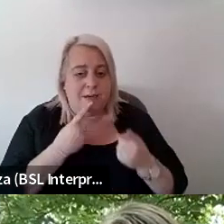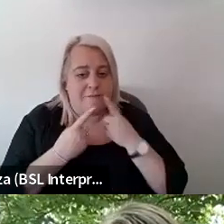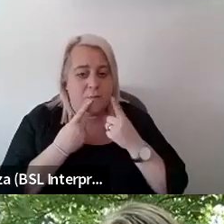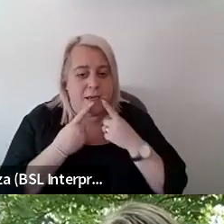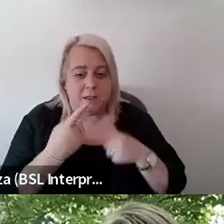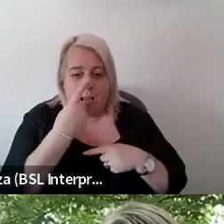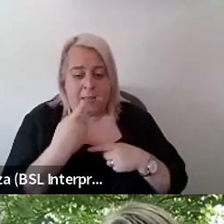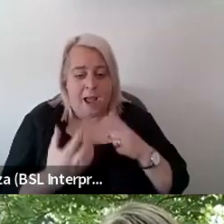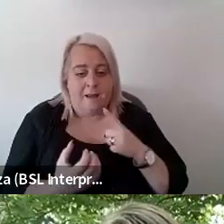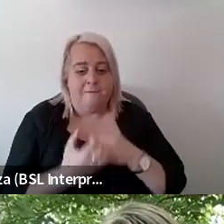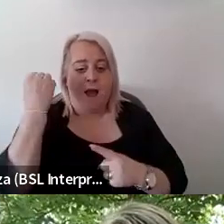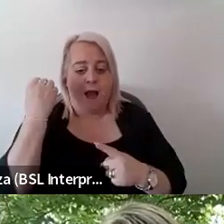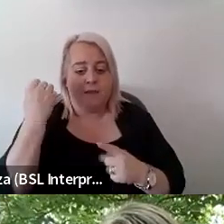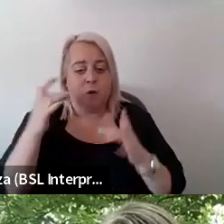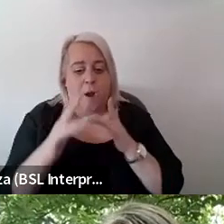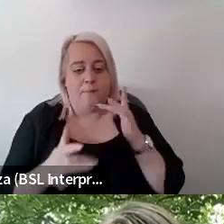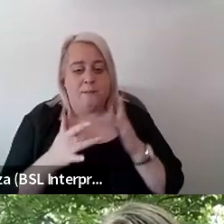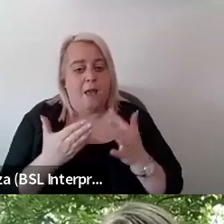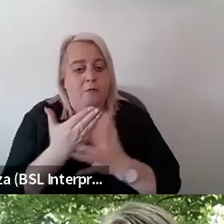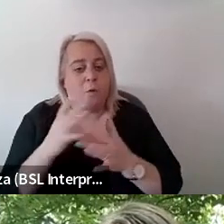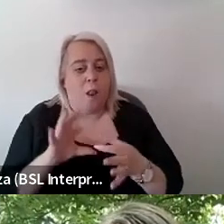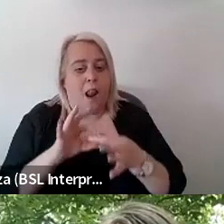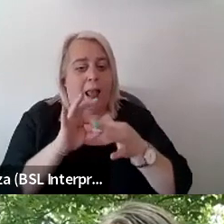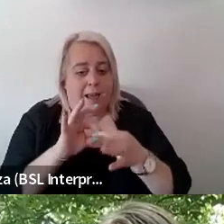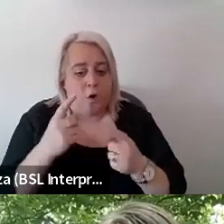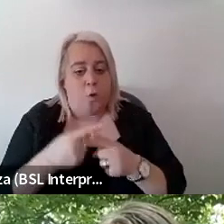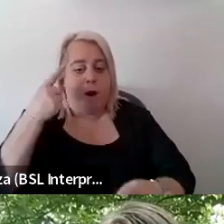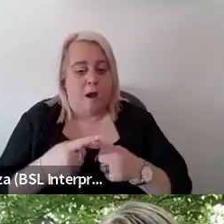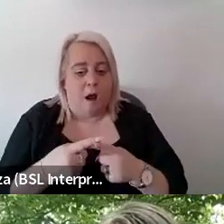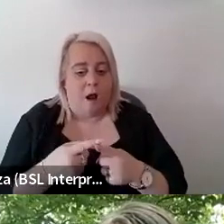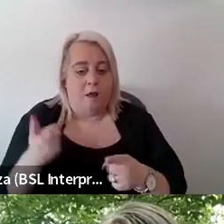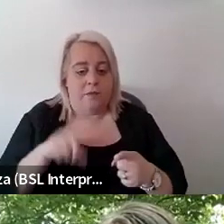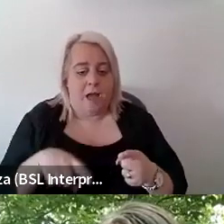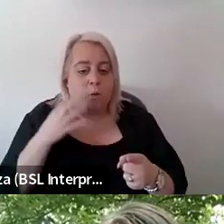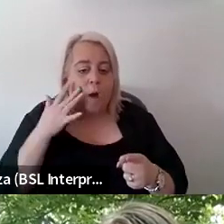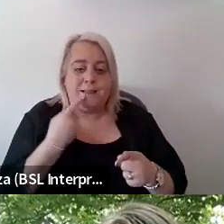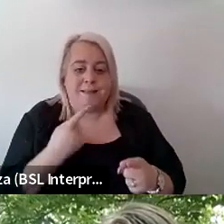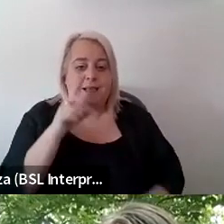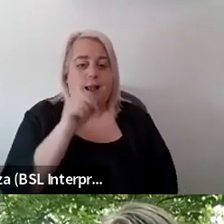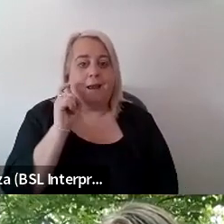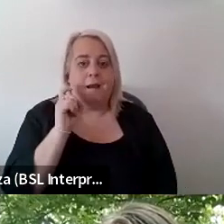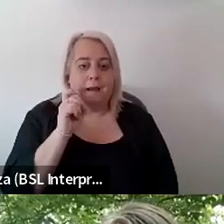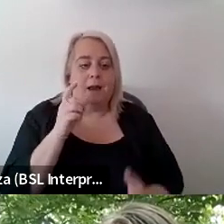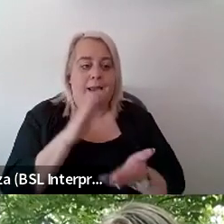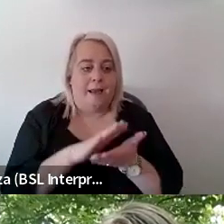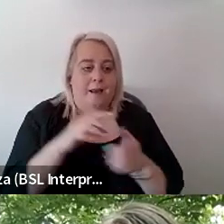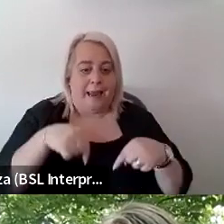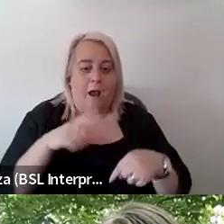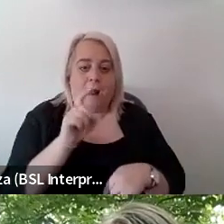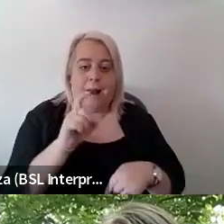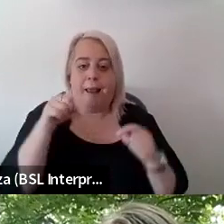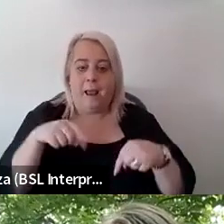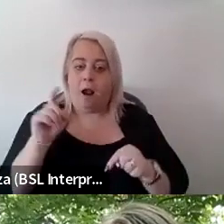find your website or that links a lot quicker than if it only says click here, click here, click here. So there's another advantage as